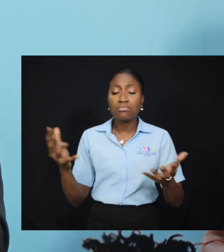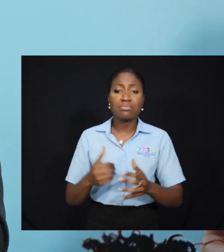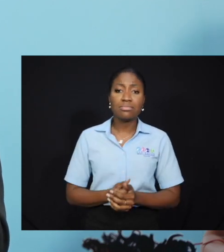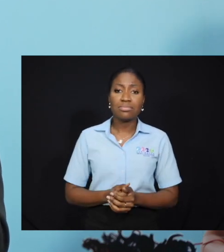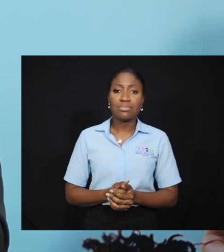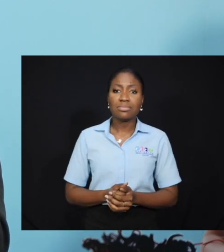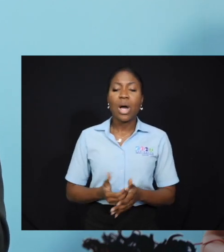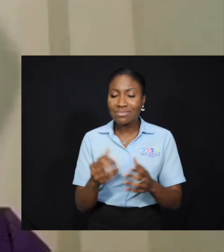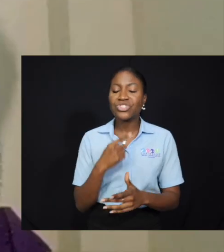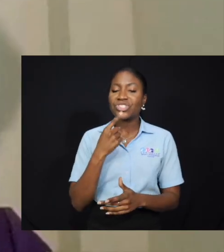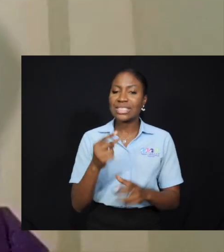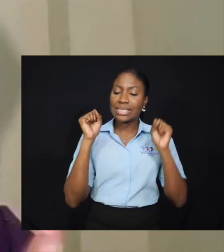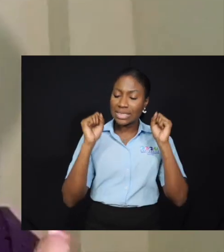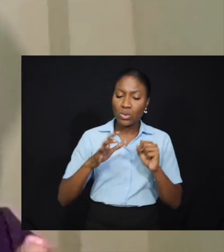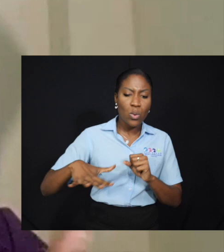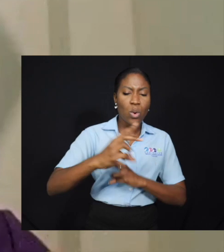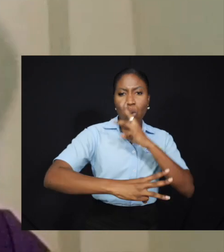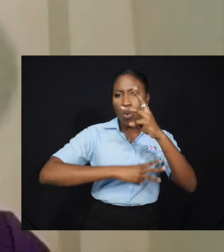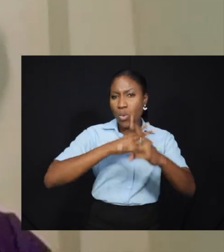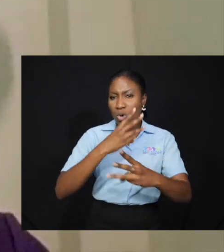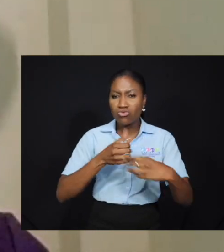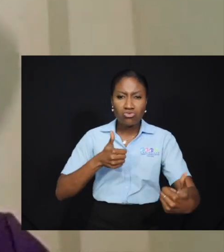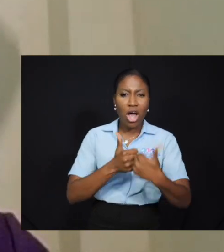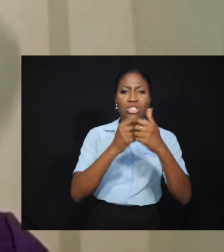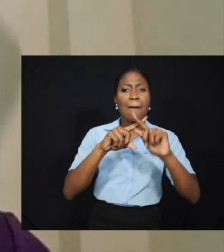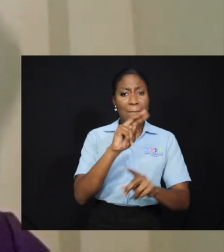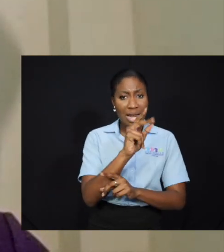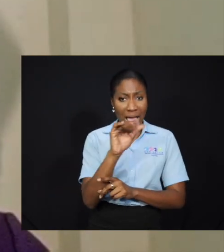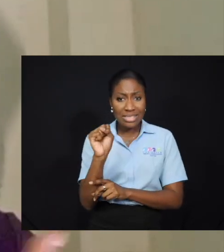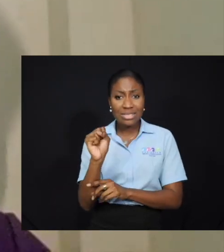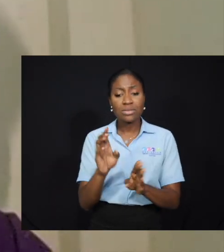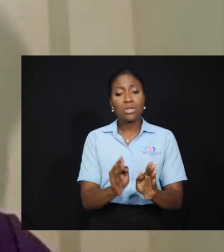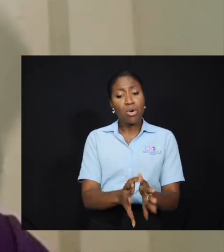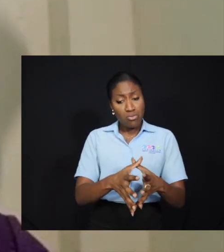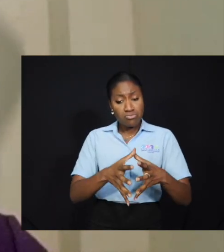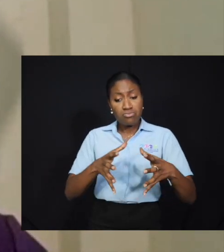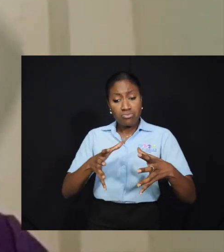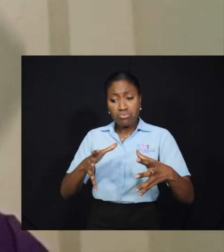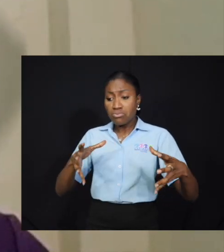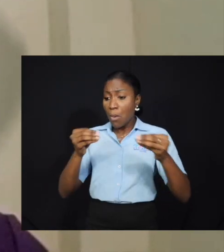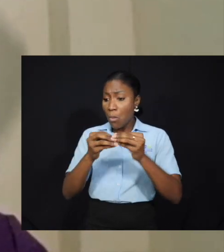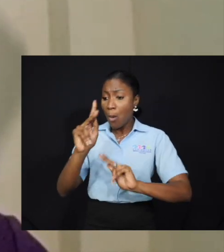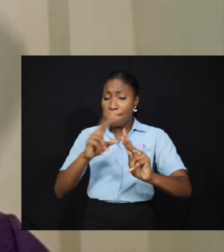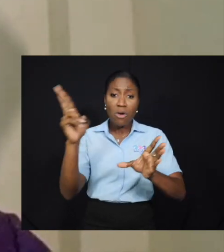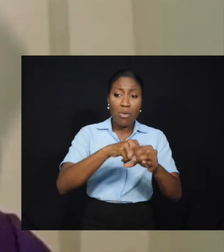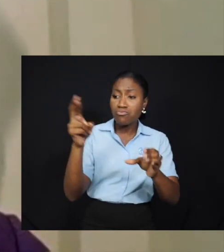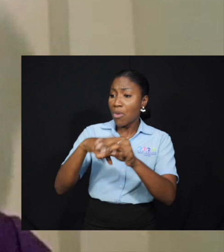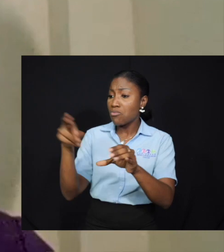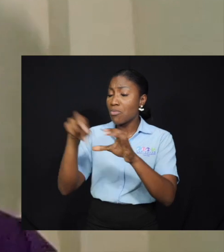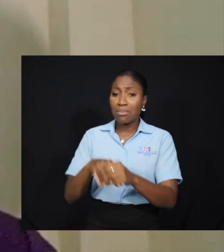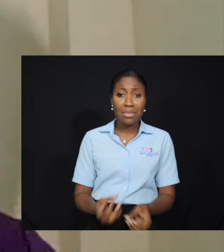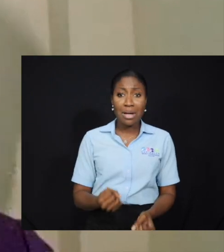membership? In spite of the global challenges, our libraries have been growing. Now, this is in a unique position in the Caribbean, and we